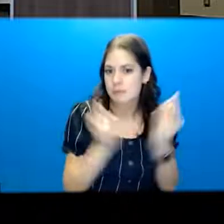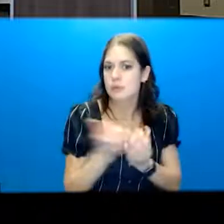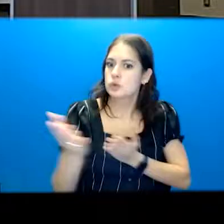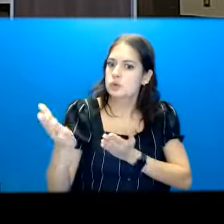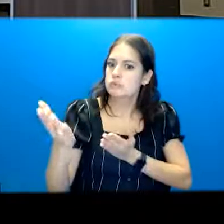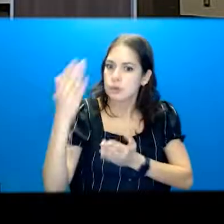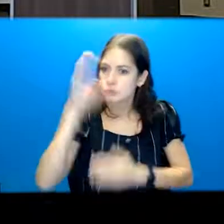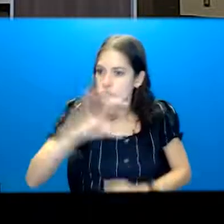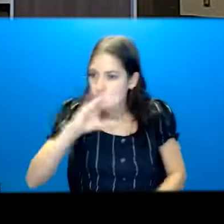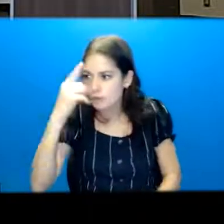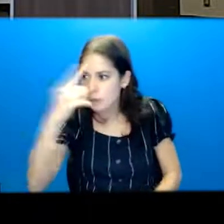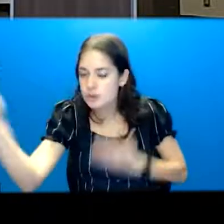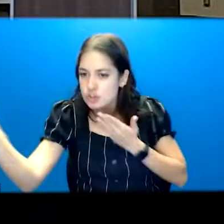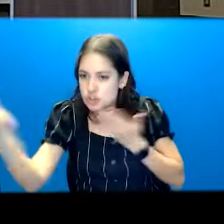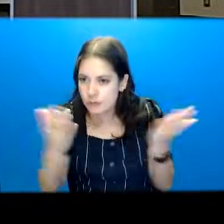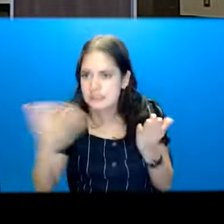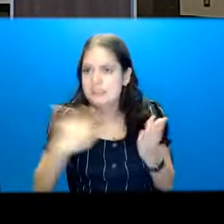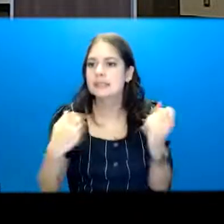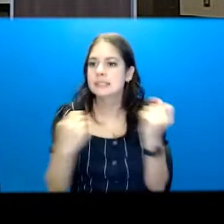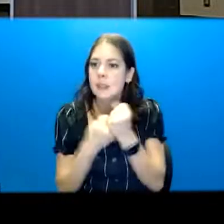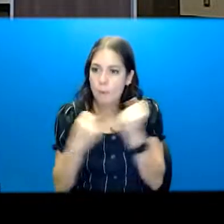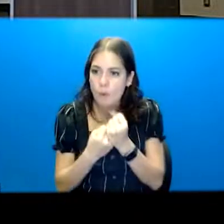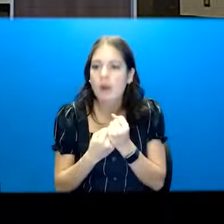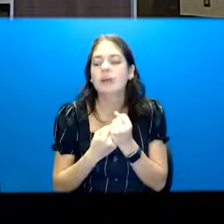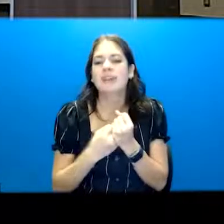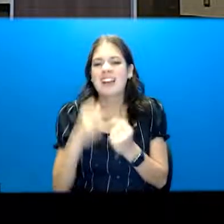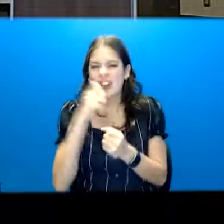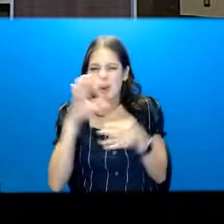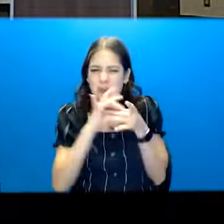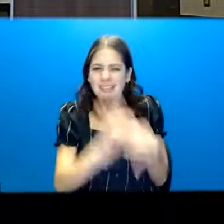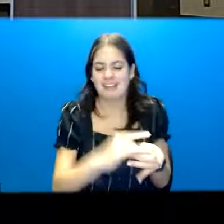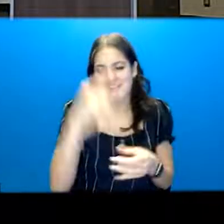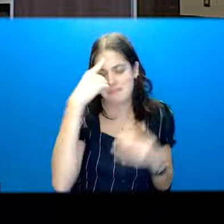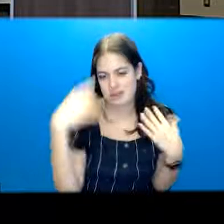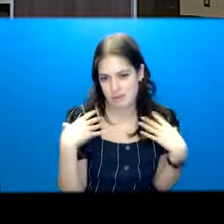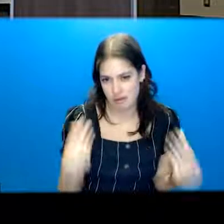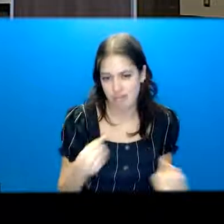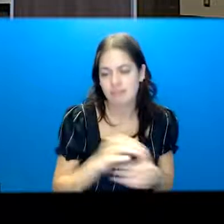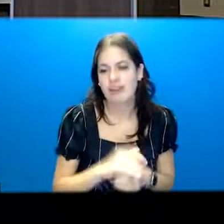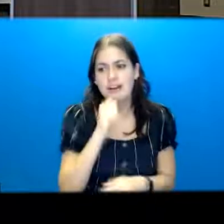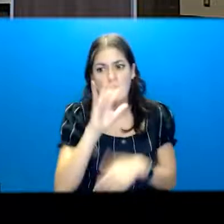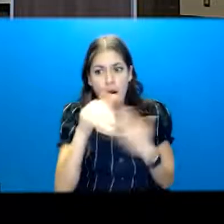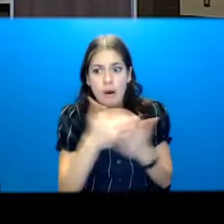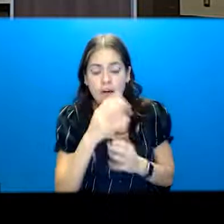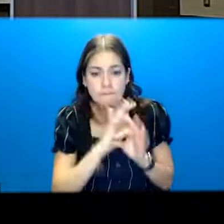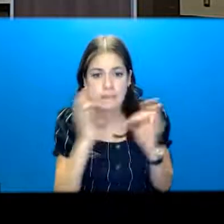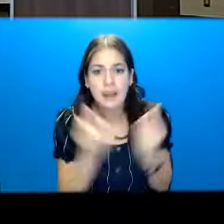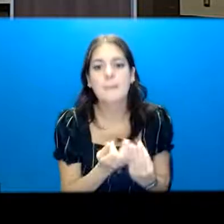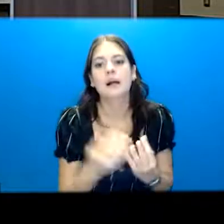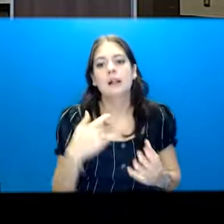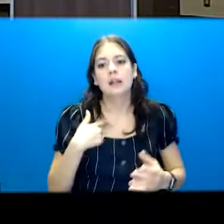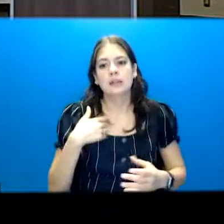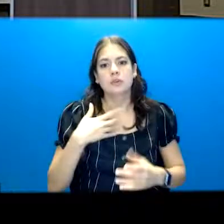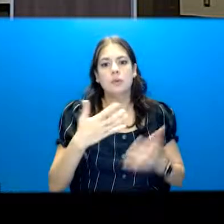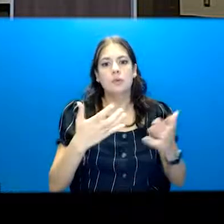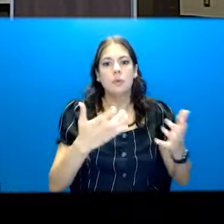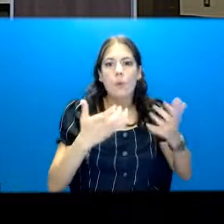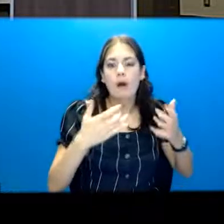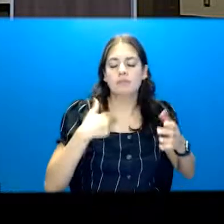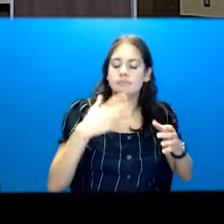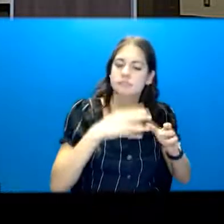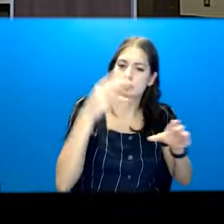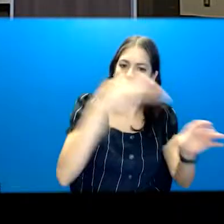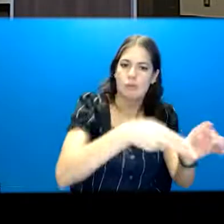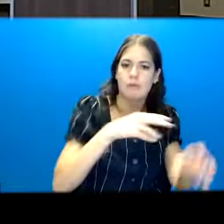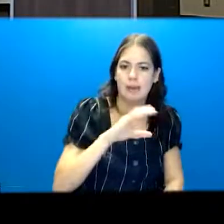and support from other means outside of the mental health care system. And not all families, the end stop is coordinated specialty